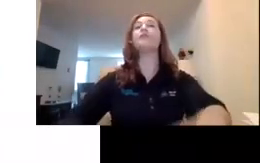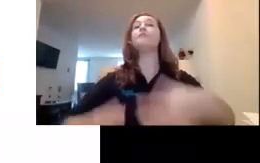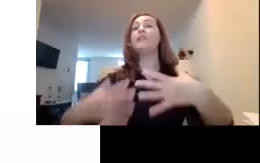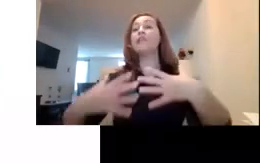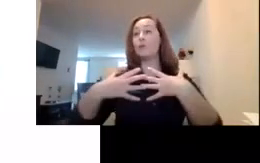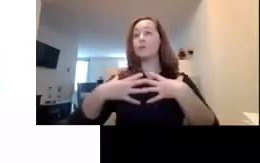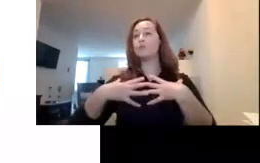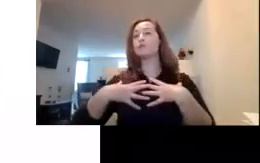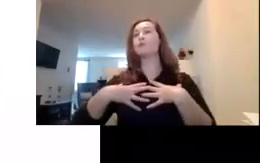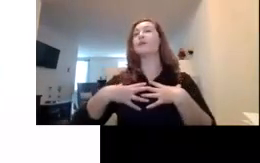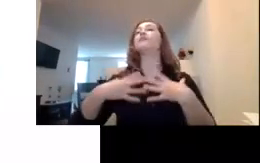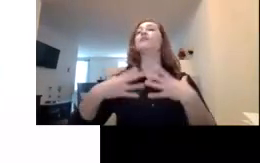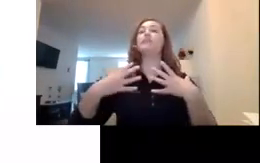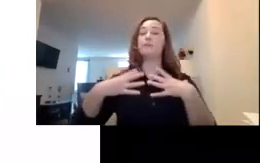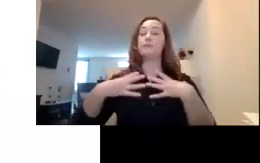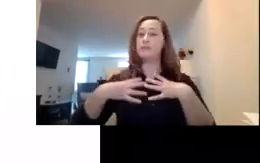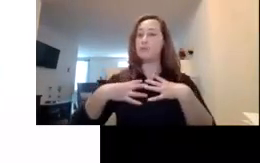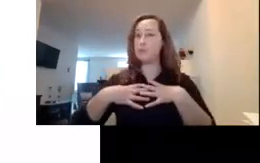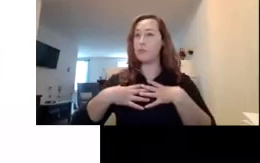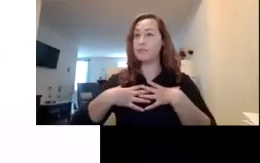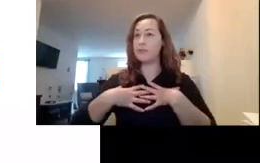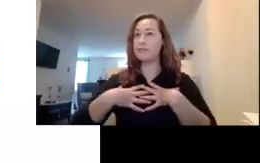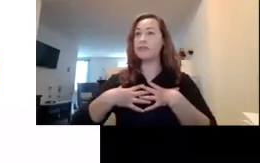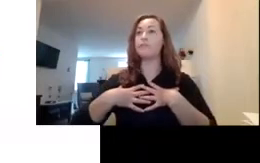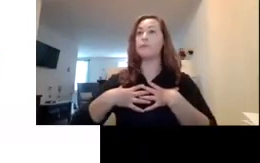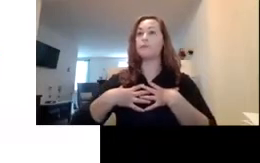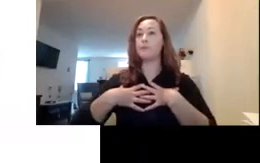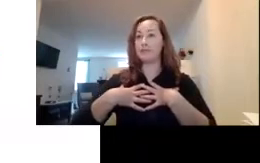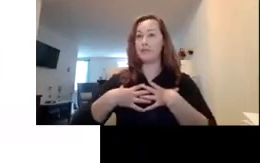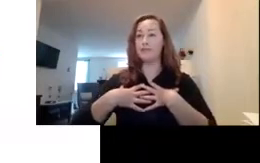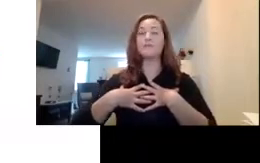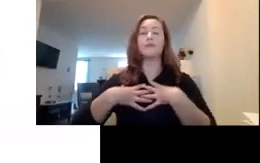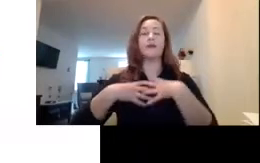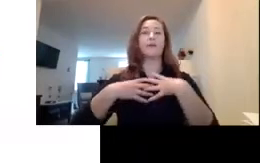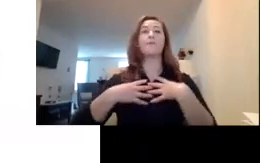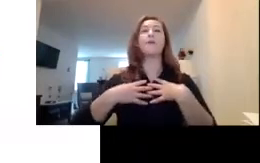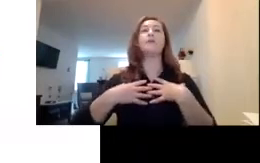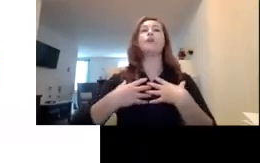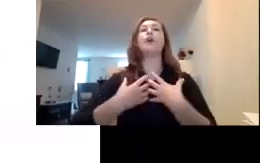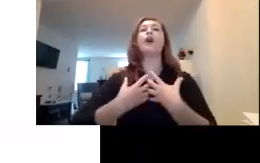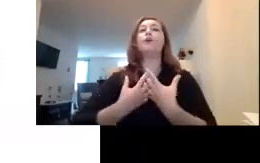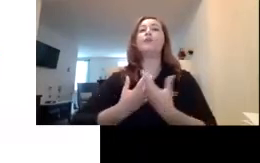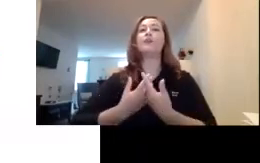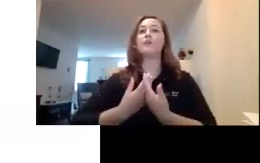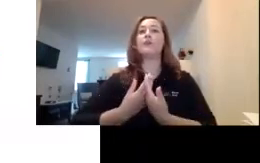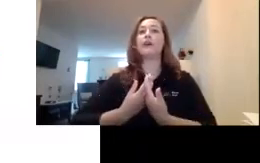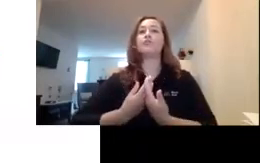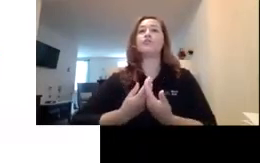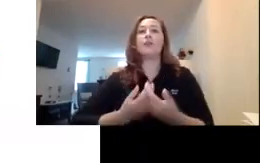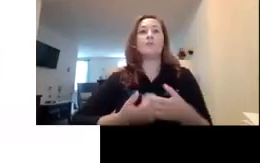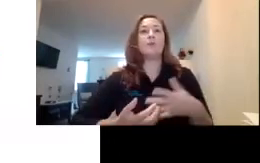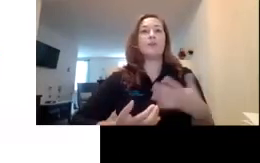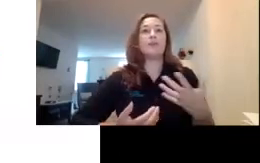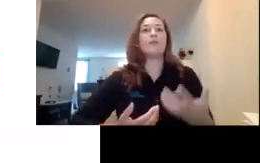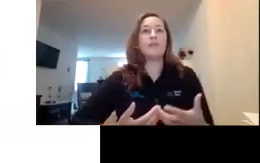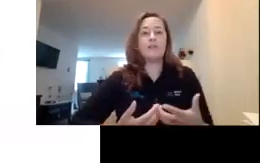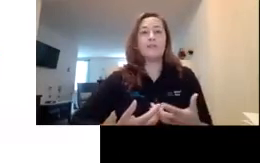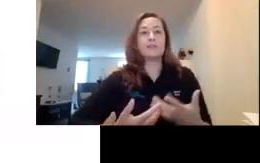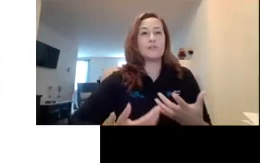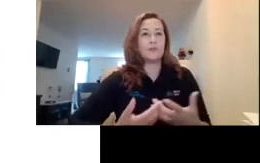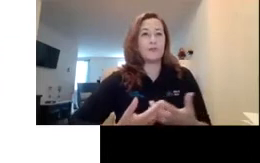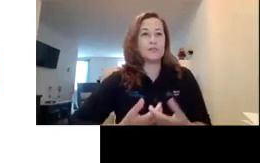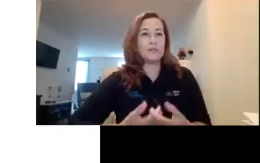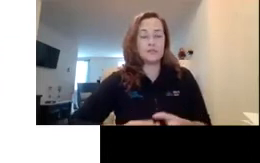So from the language perspective, from the patient representative perspective, how did our values shape the way that we